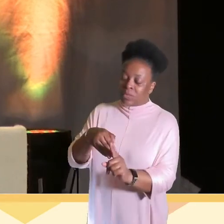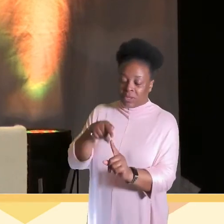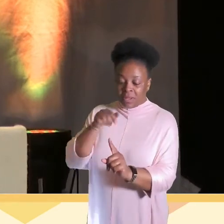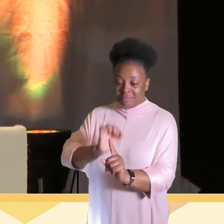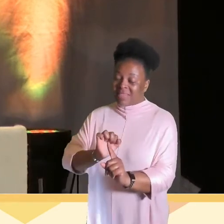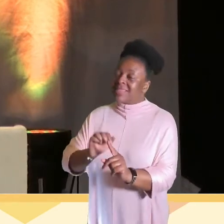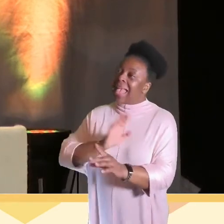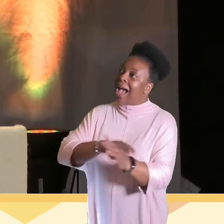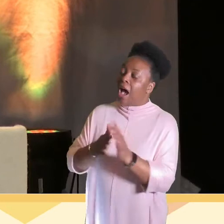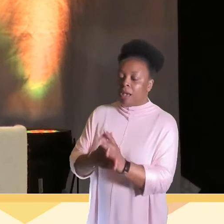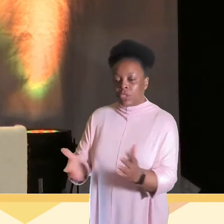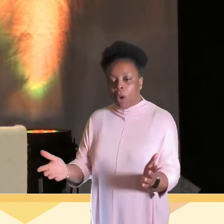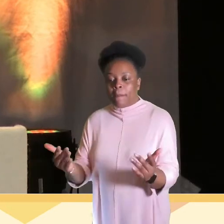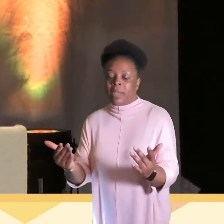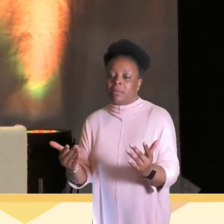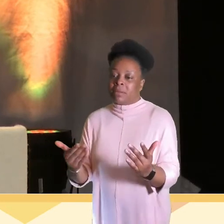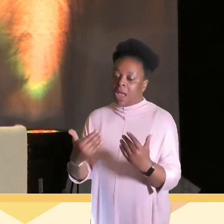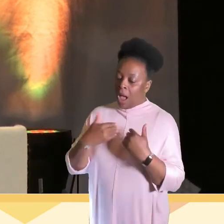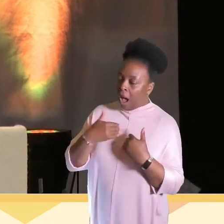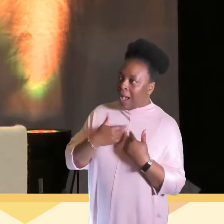and undefended hearts,